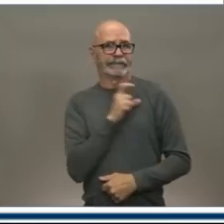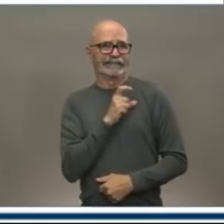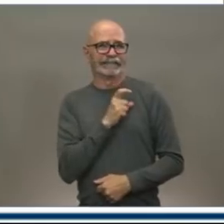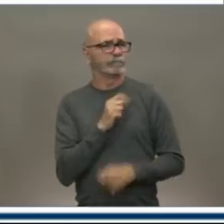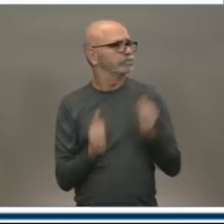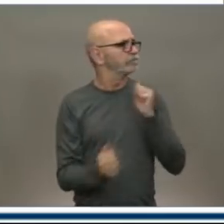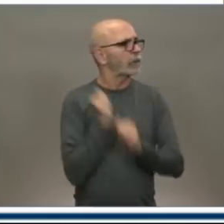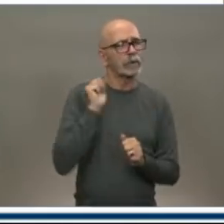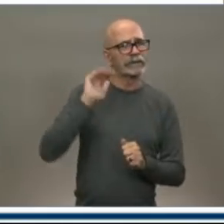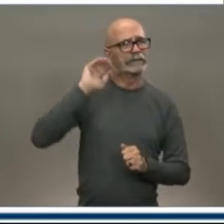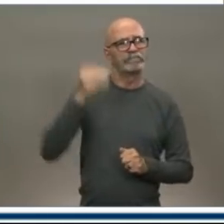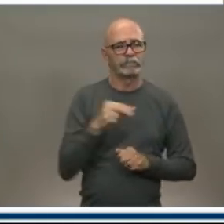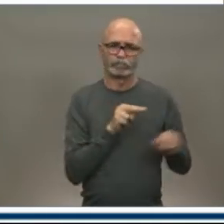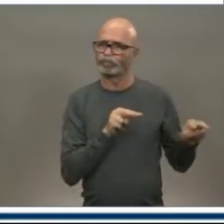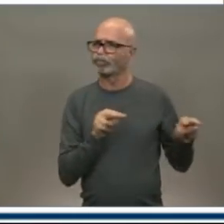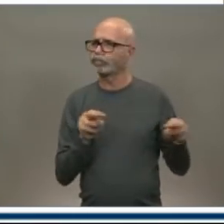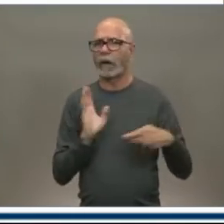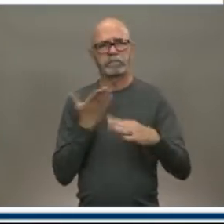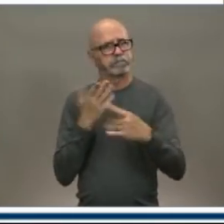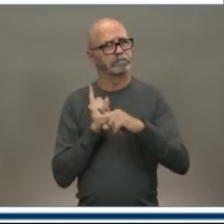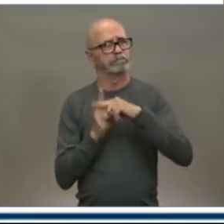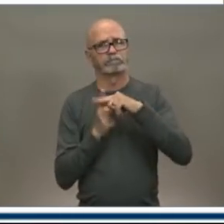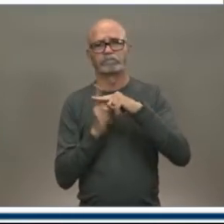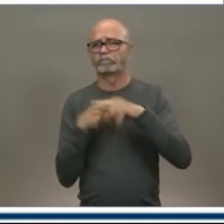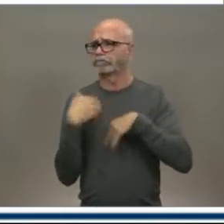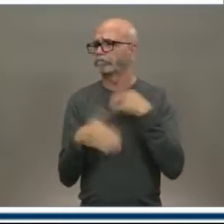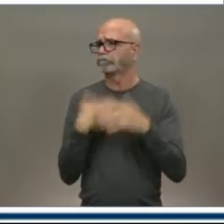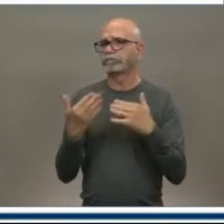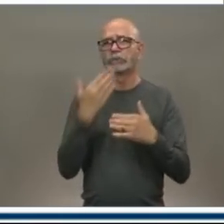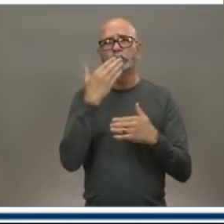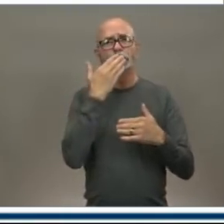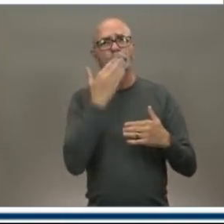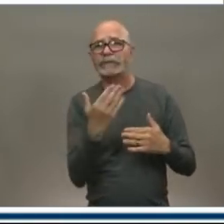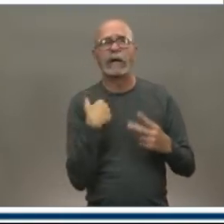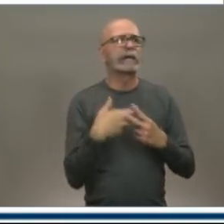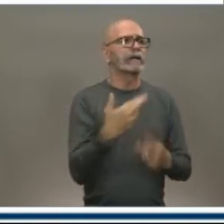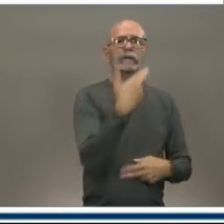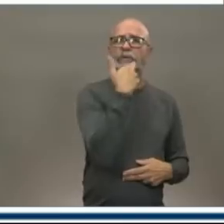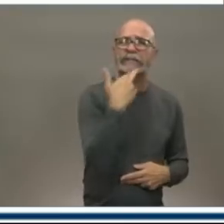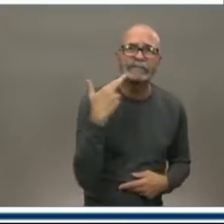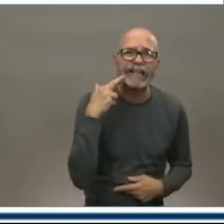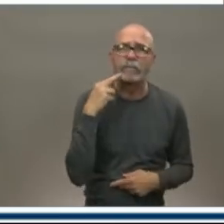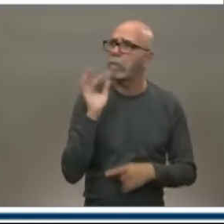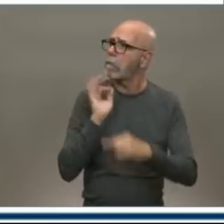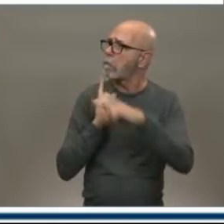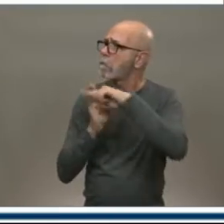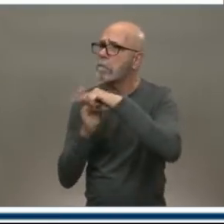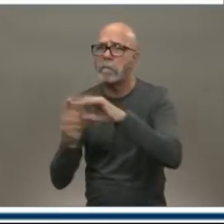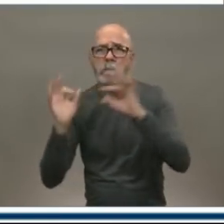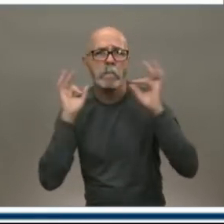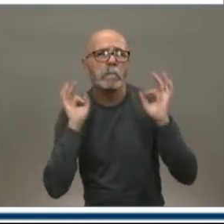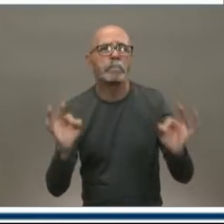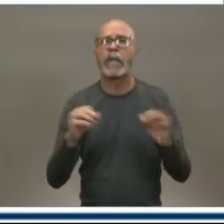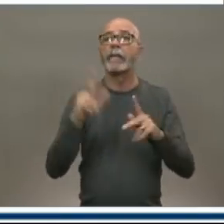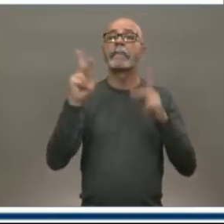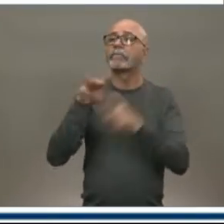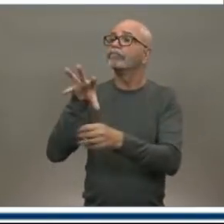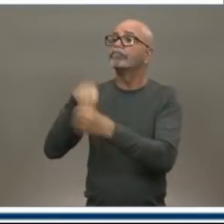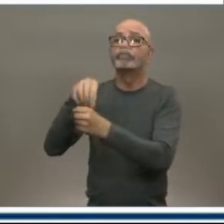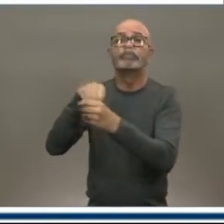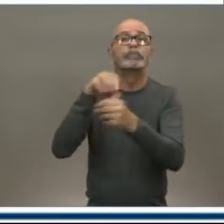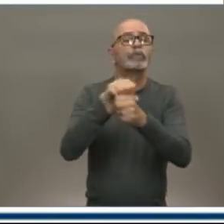licensed establishments this weekend. And I want to thank everyone who was participating, whether they worked there or were there